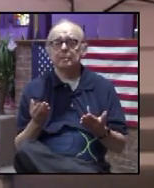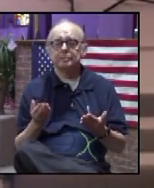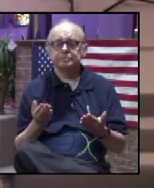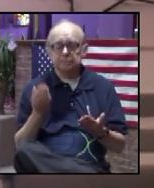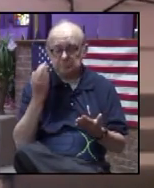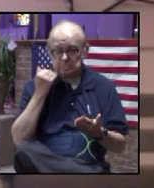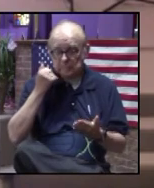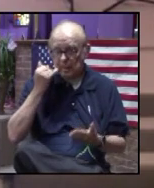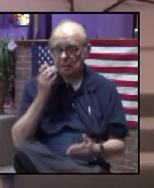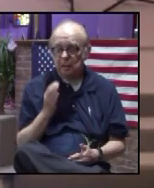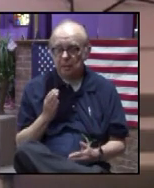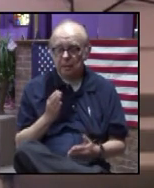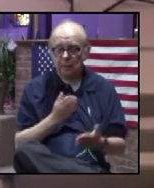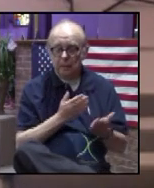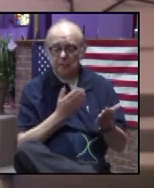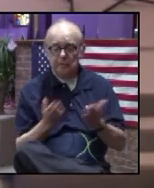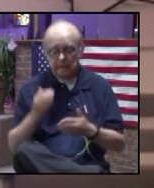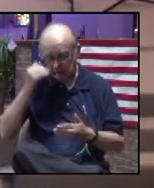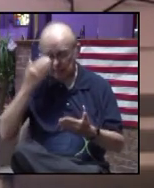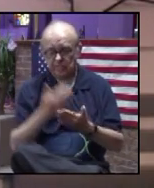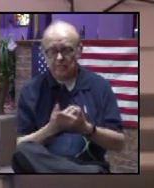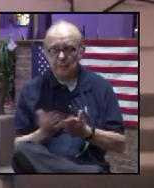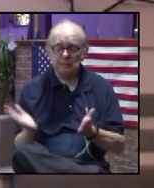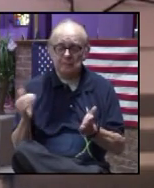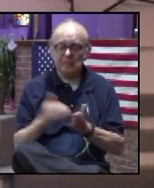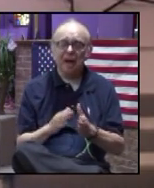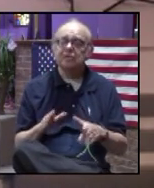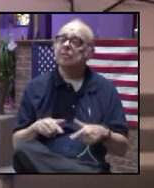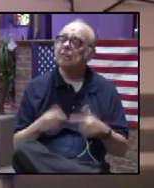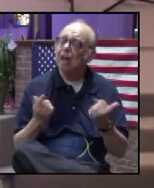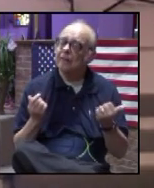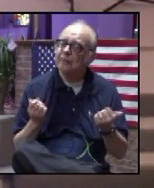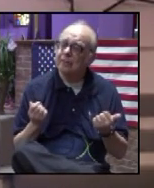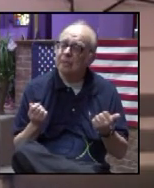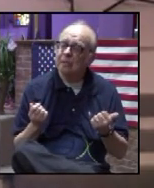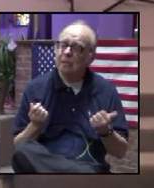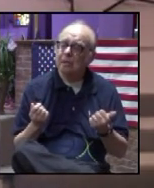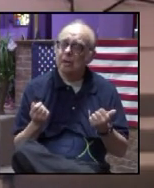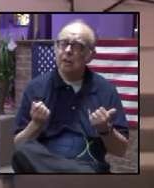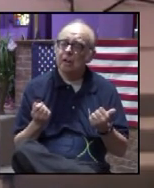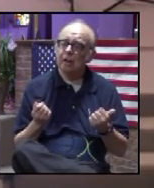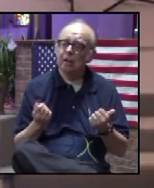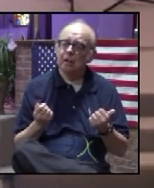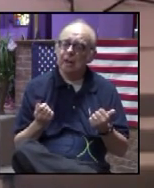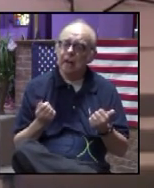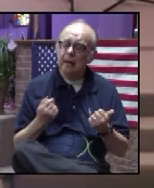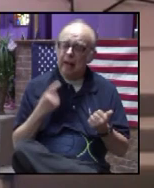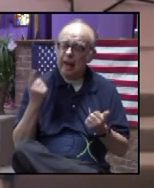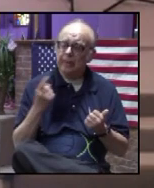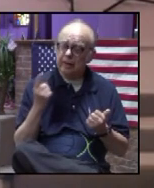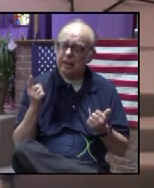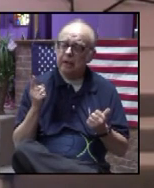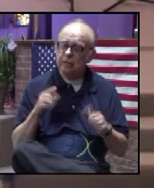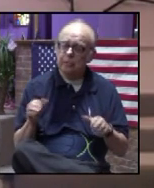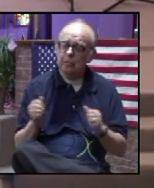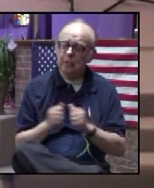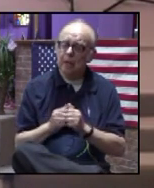if God can bring his son back to life, I think he can do that in your life